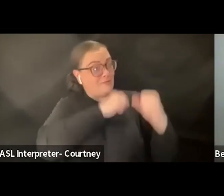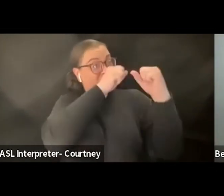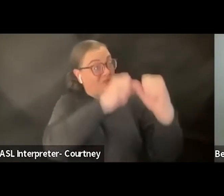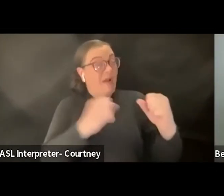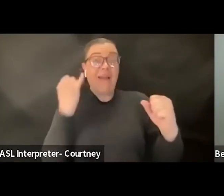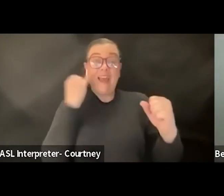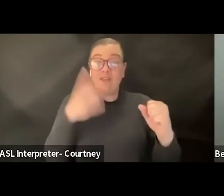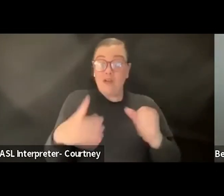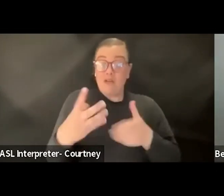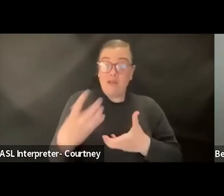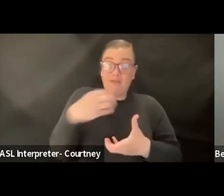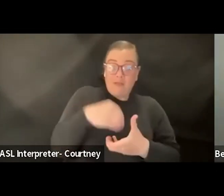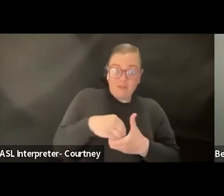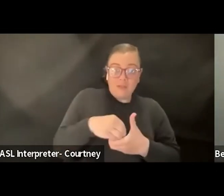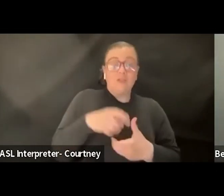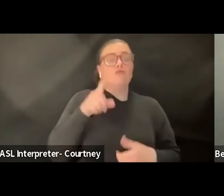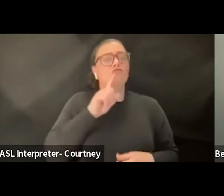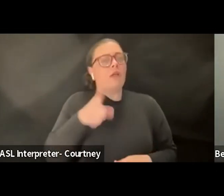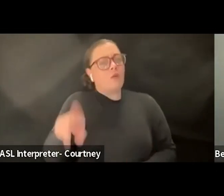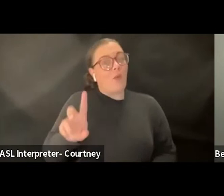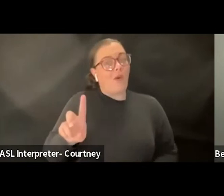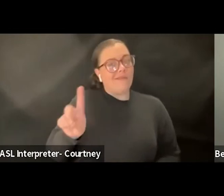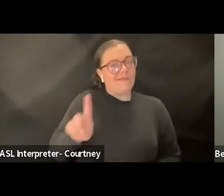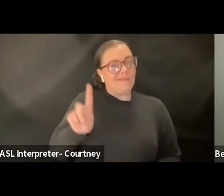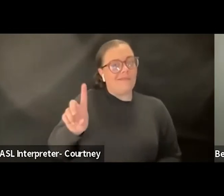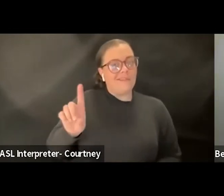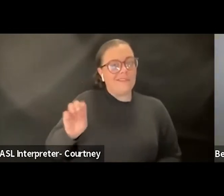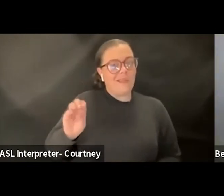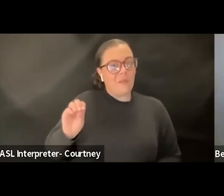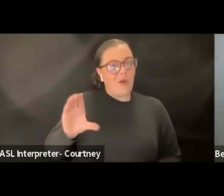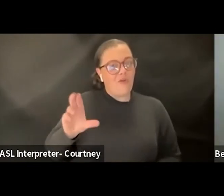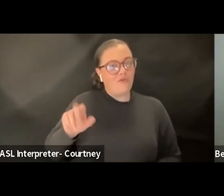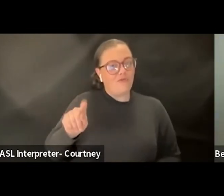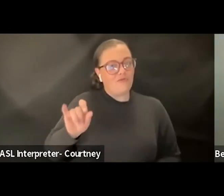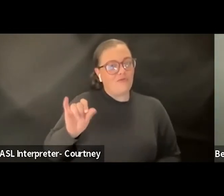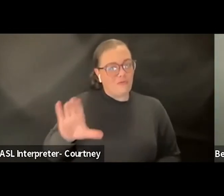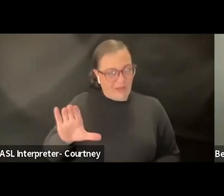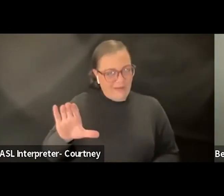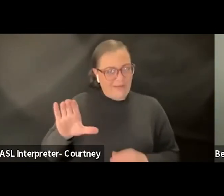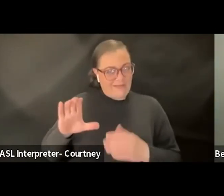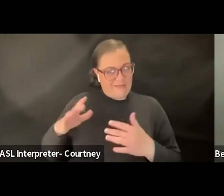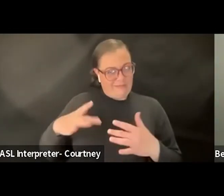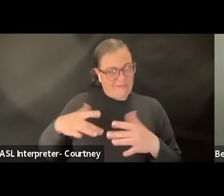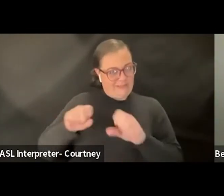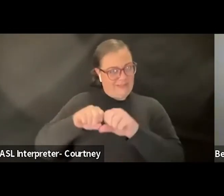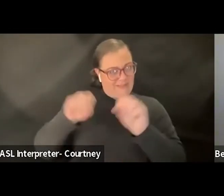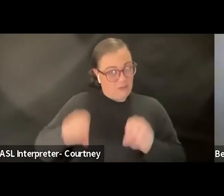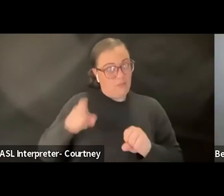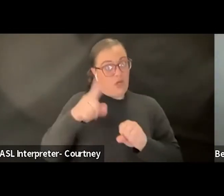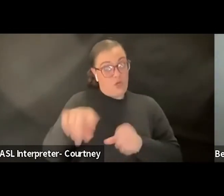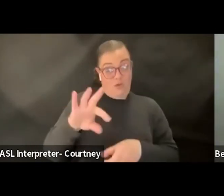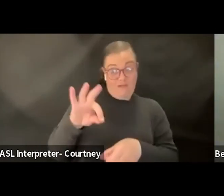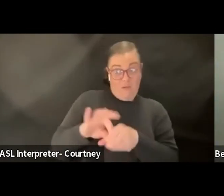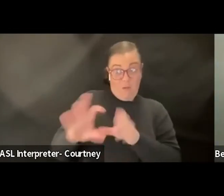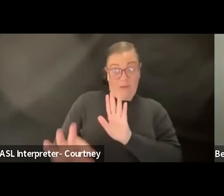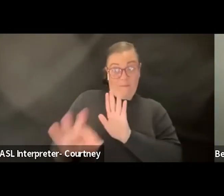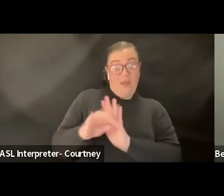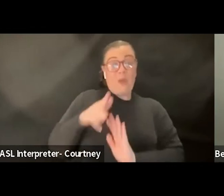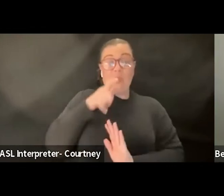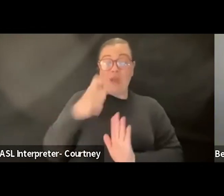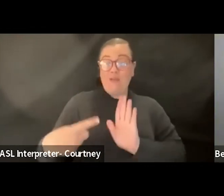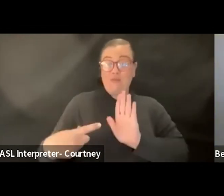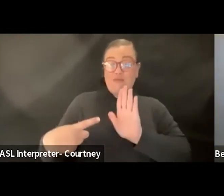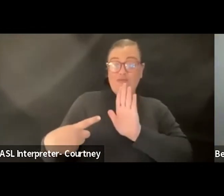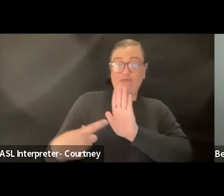members choose who represent them and get a voice on how they're paid and the conditions under which they work. An overwhelming majority of